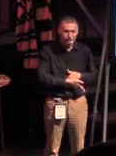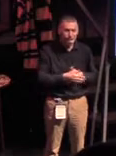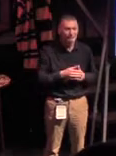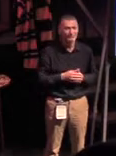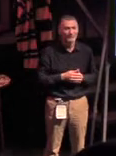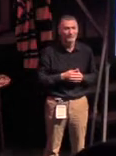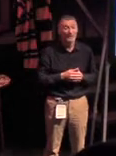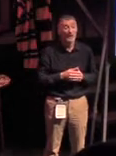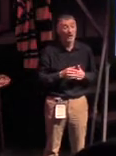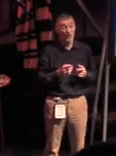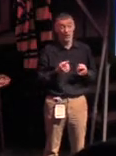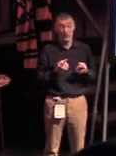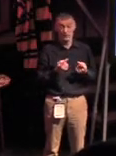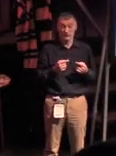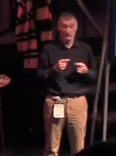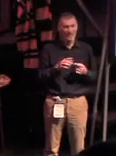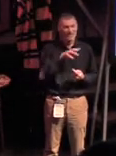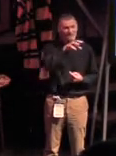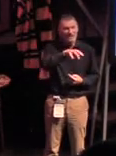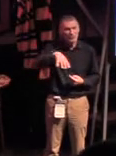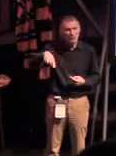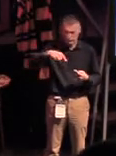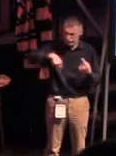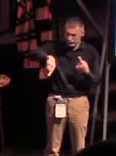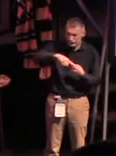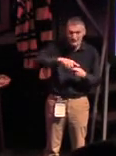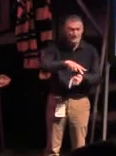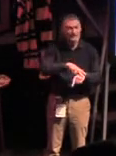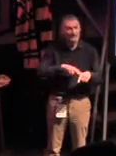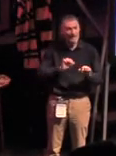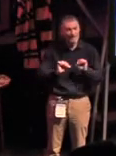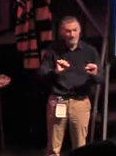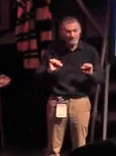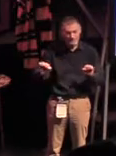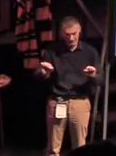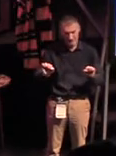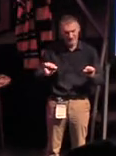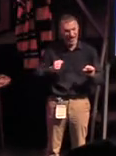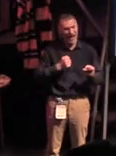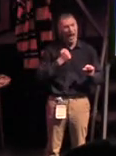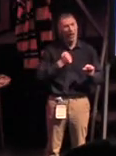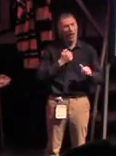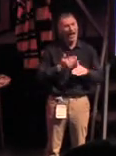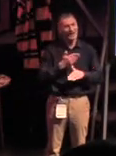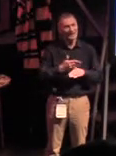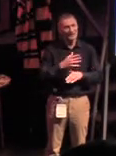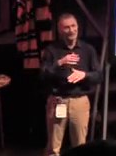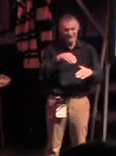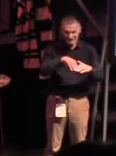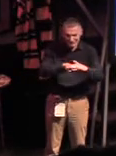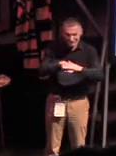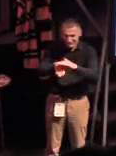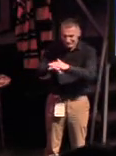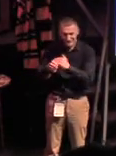you, the staff of all the venues in Hull, which are going to be housing our activities in the